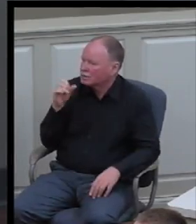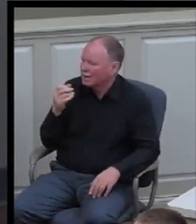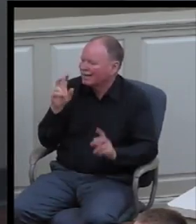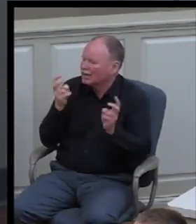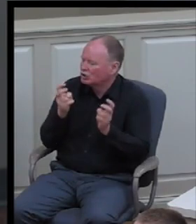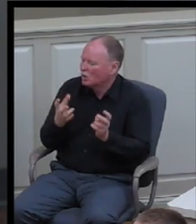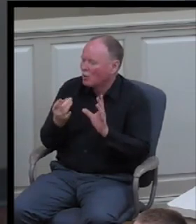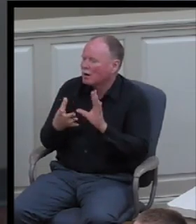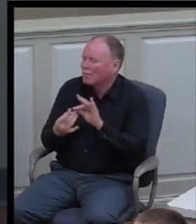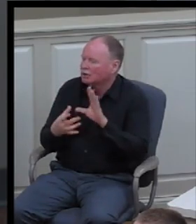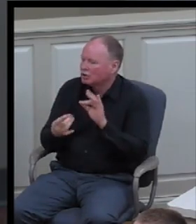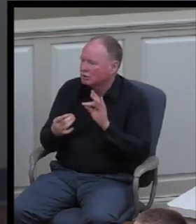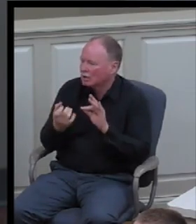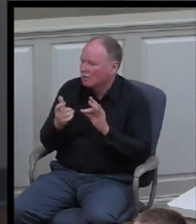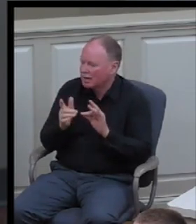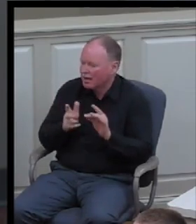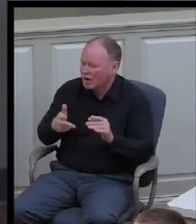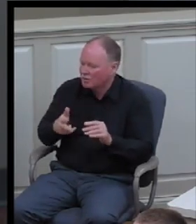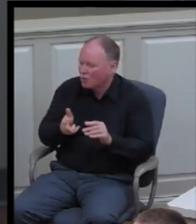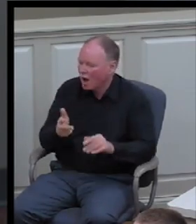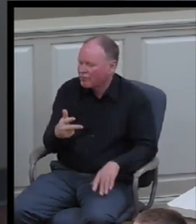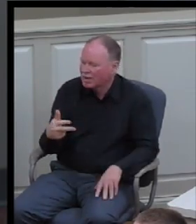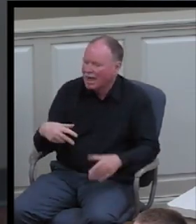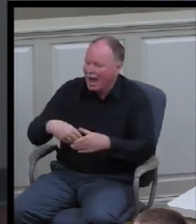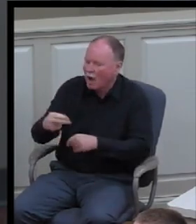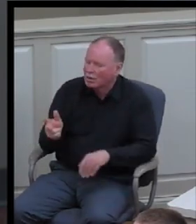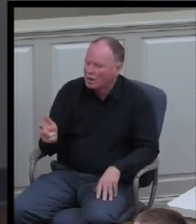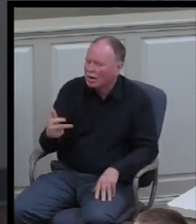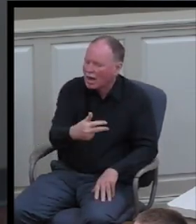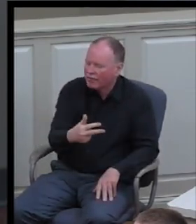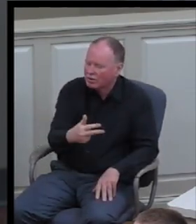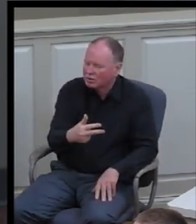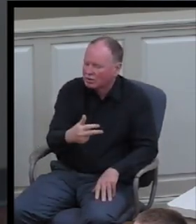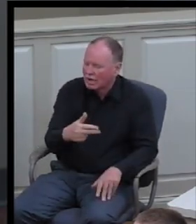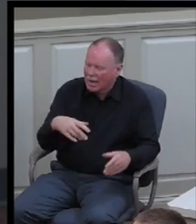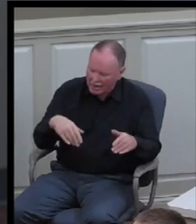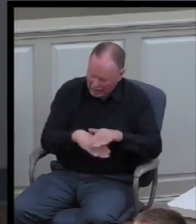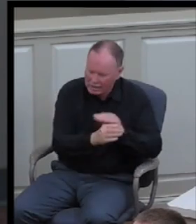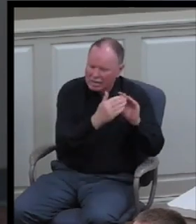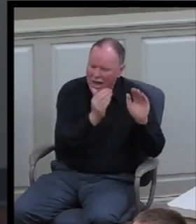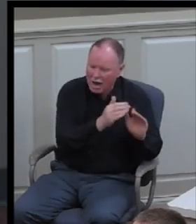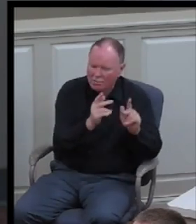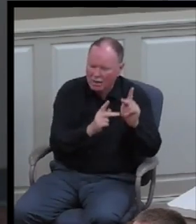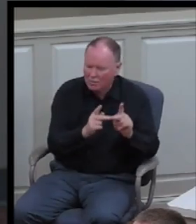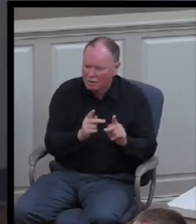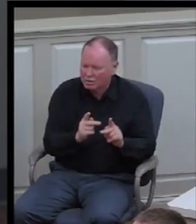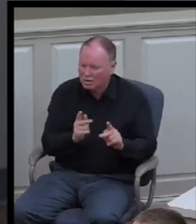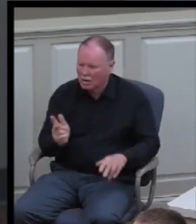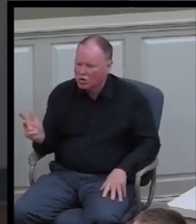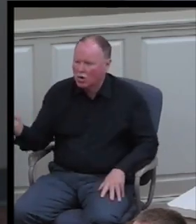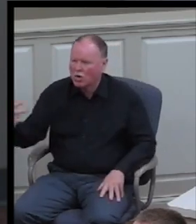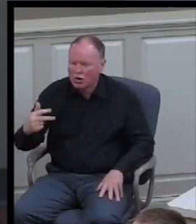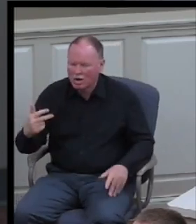out in the left, going into town, that people are making wide right turns and almost hitting my vehicle, and I've seen